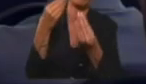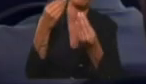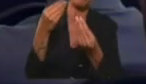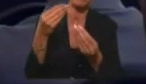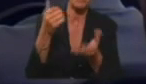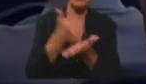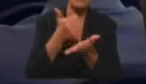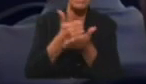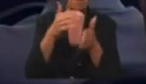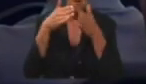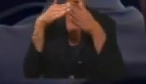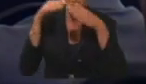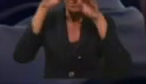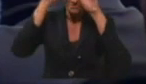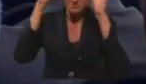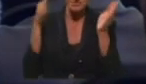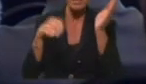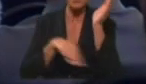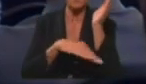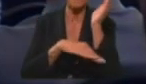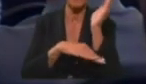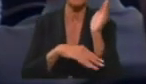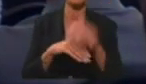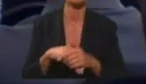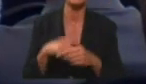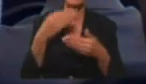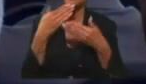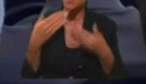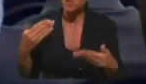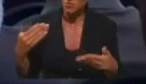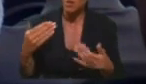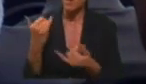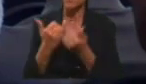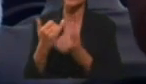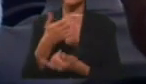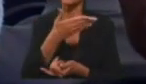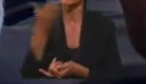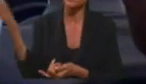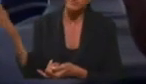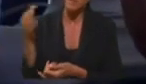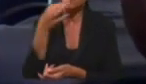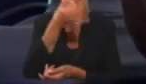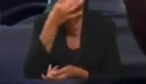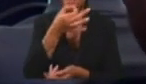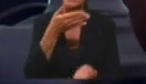thank you very much. I'm so honored to be here. Please feel free to approach me later for a chat, and thank you.